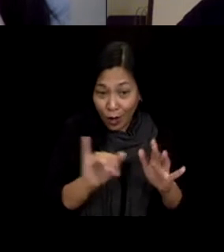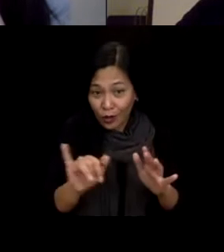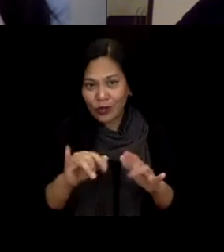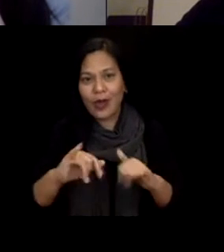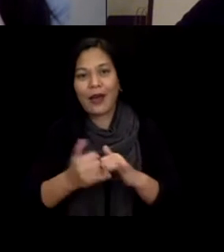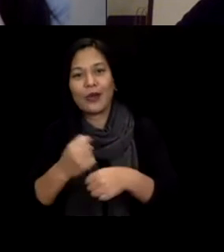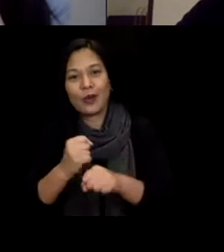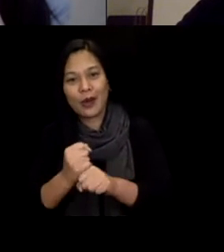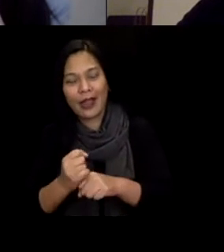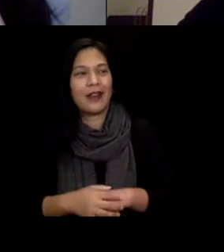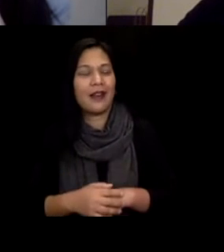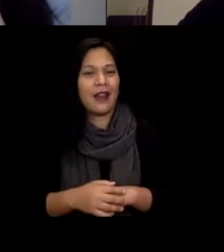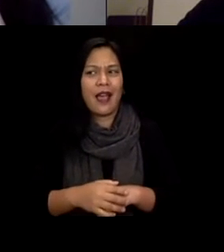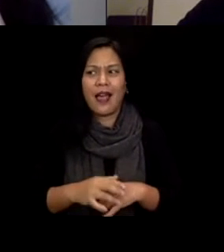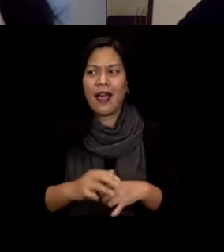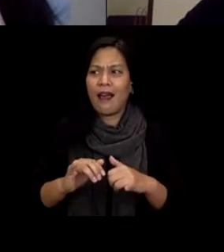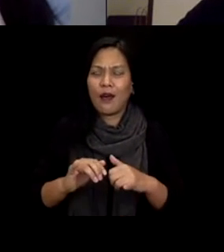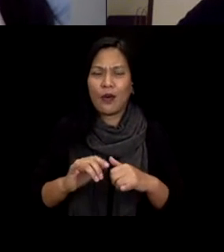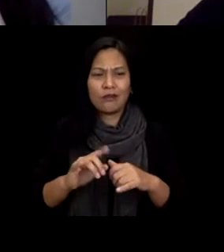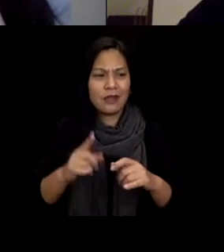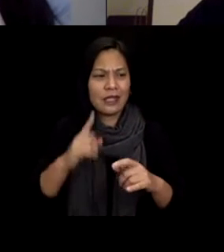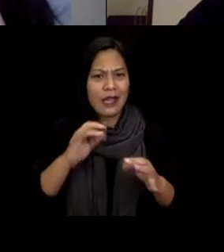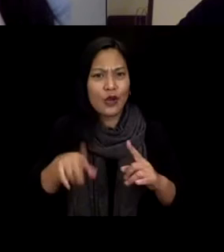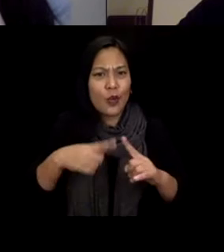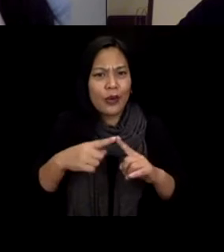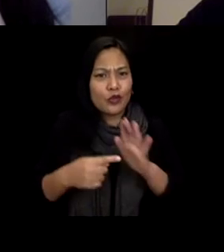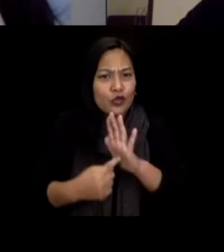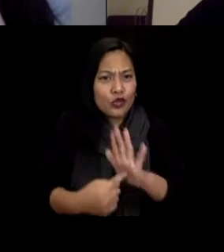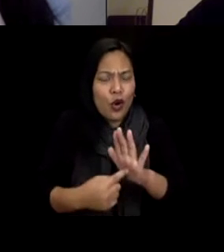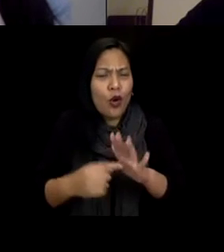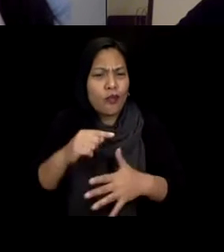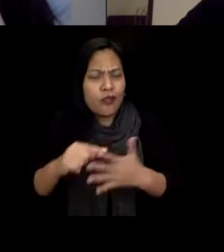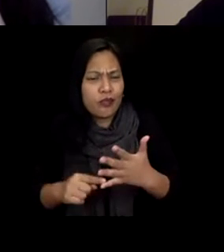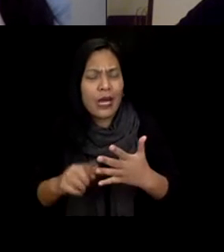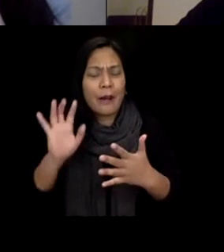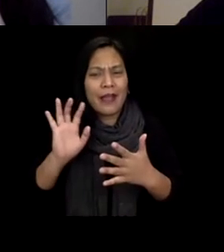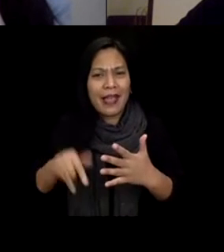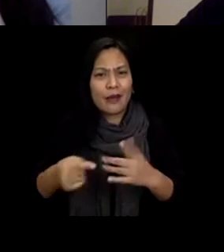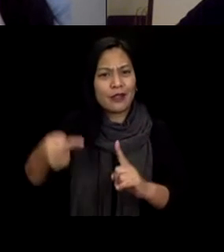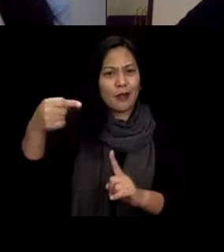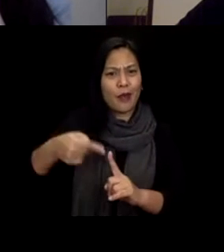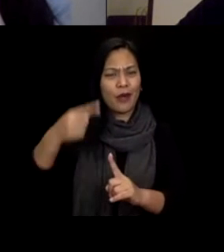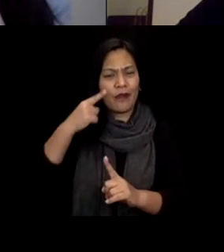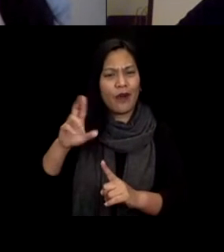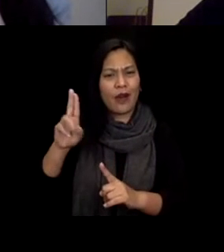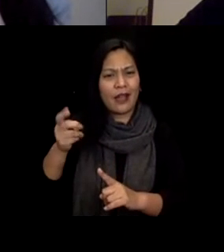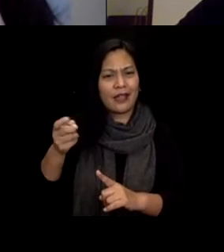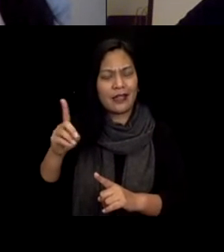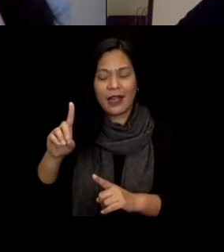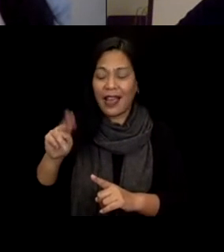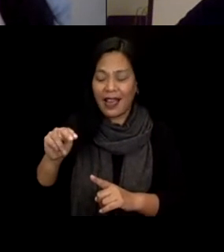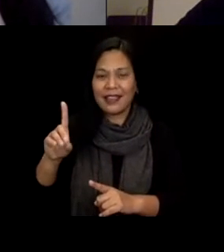included. And I think that was in the spirit of Undeliverable. It was really about, you know, holding on to